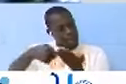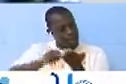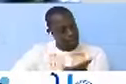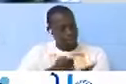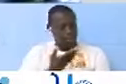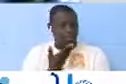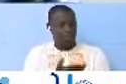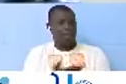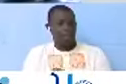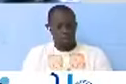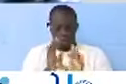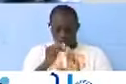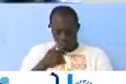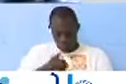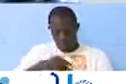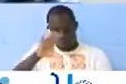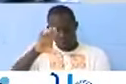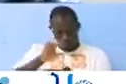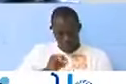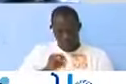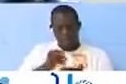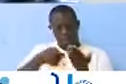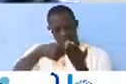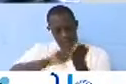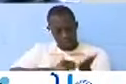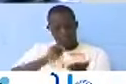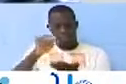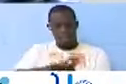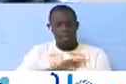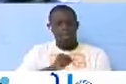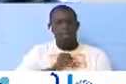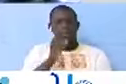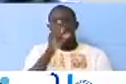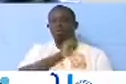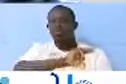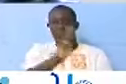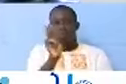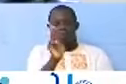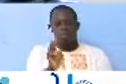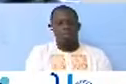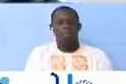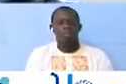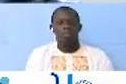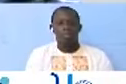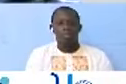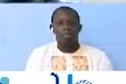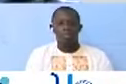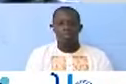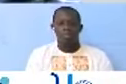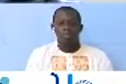receipt. Let me go and collect it. No. He said, no.